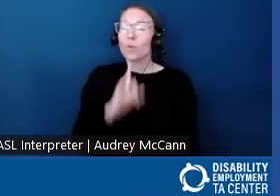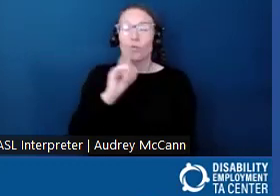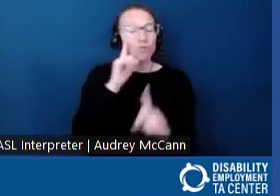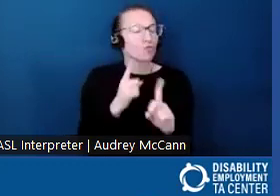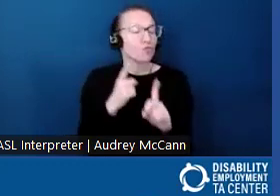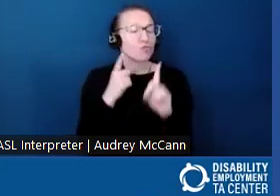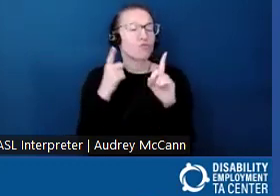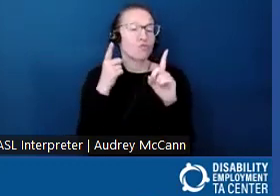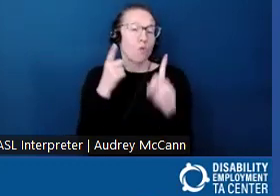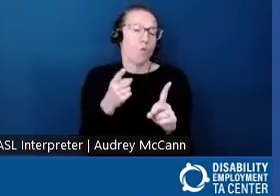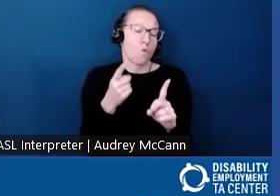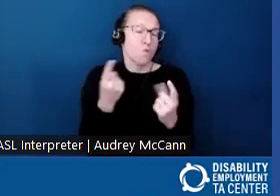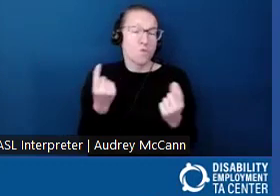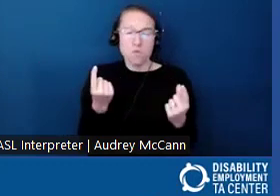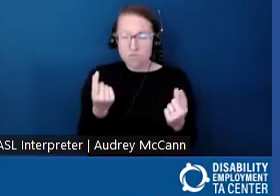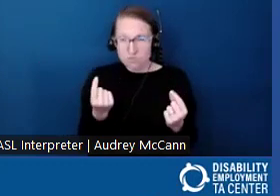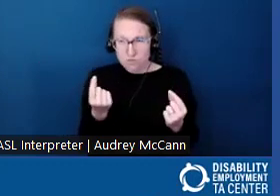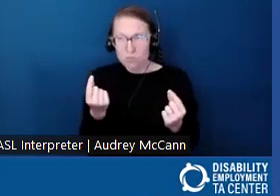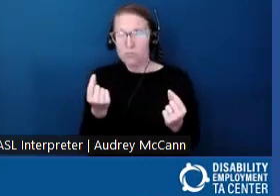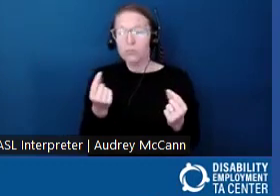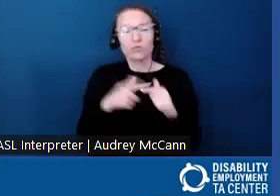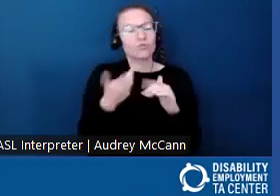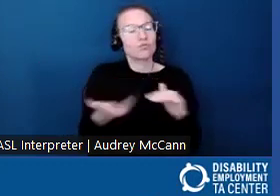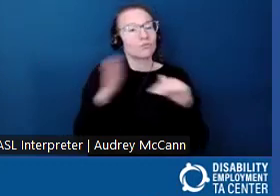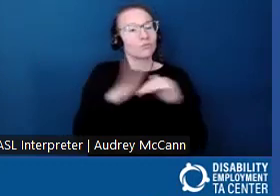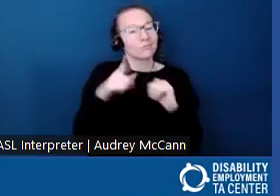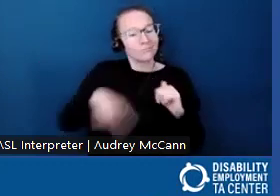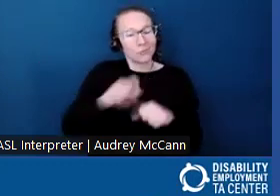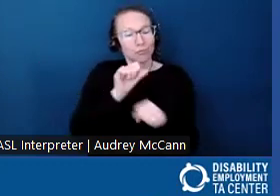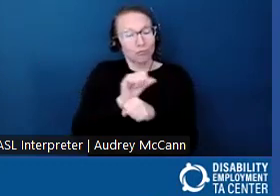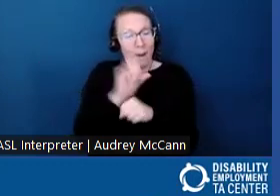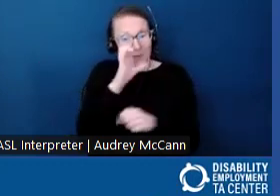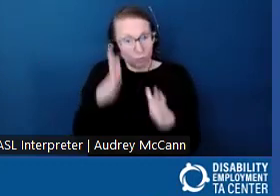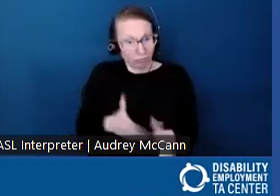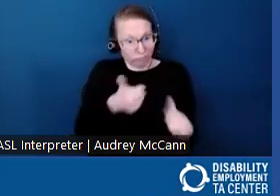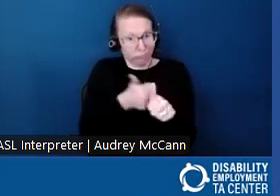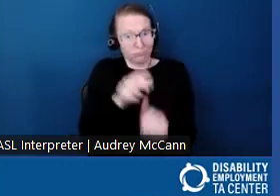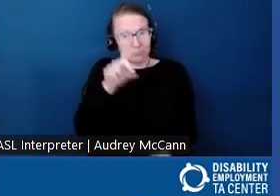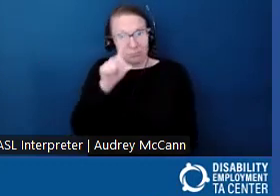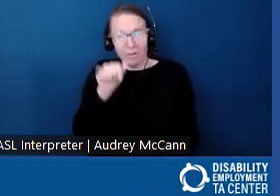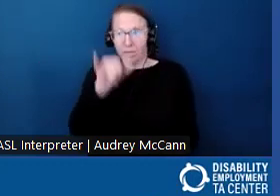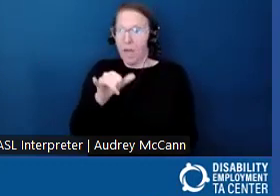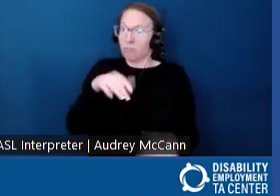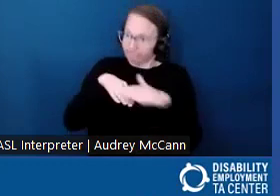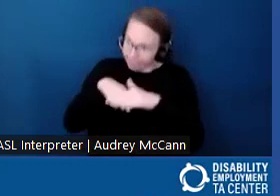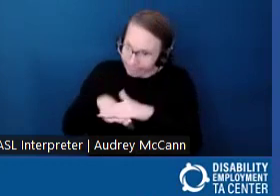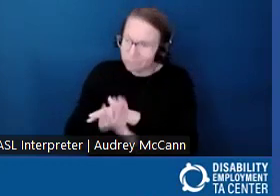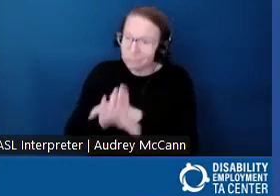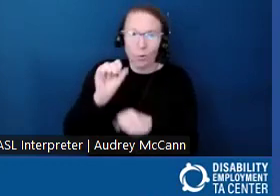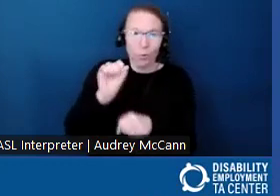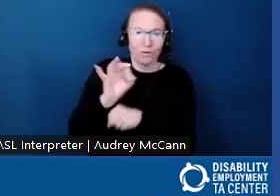to increase the job seekers with disabilities that were coming through workforce doors,